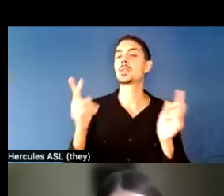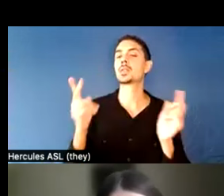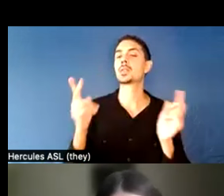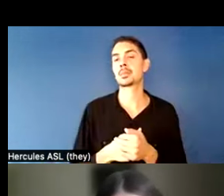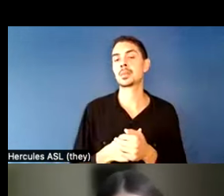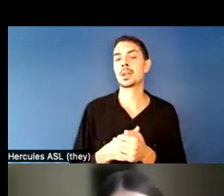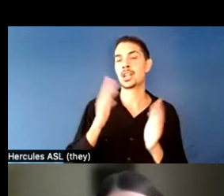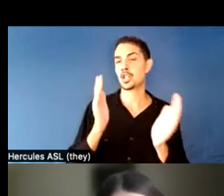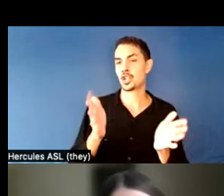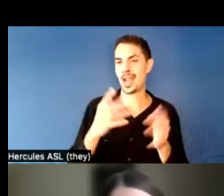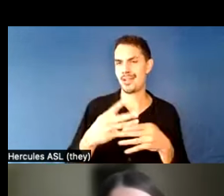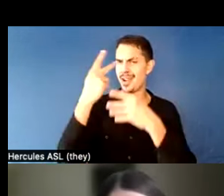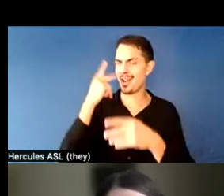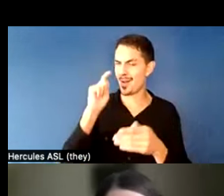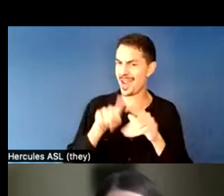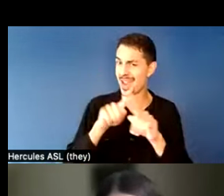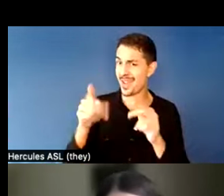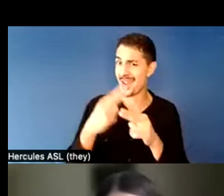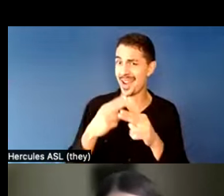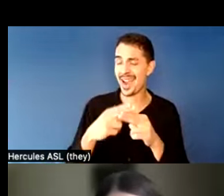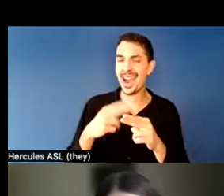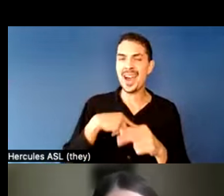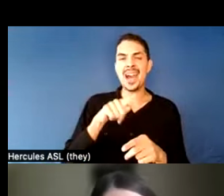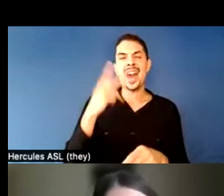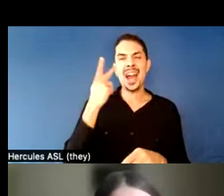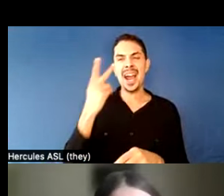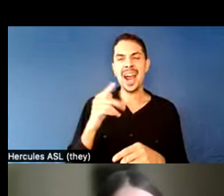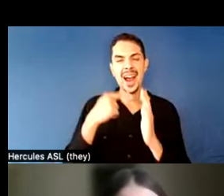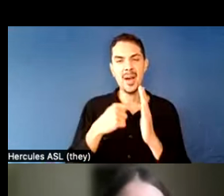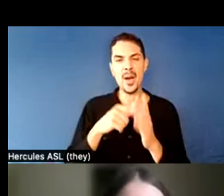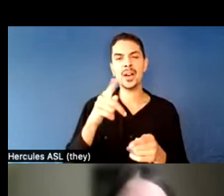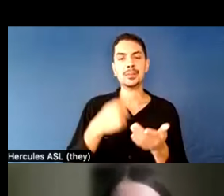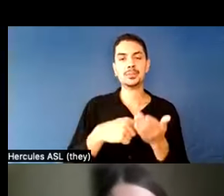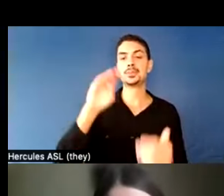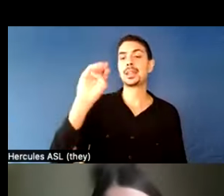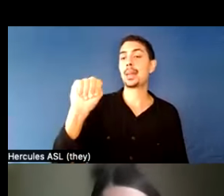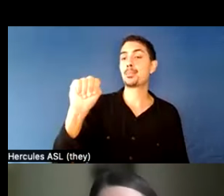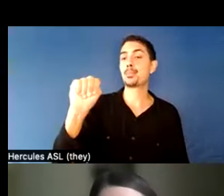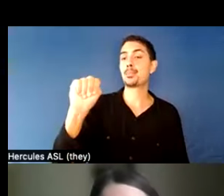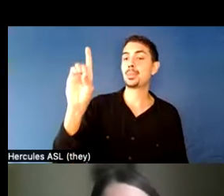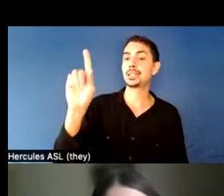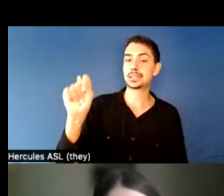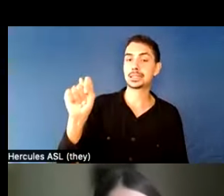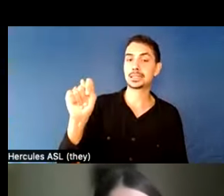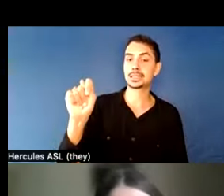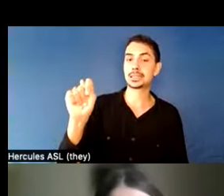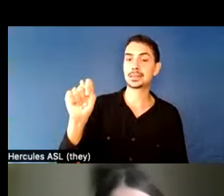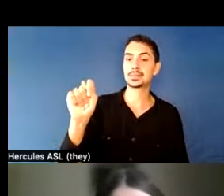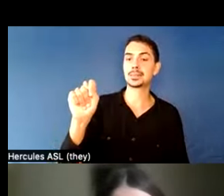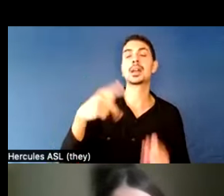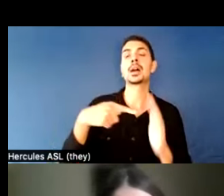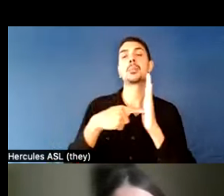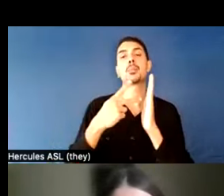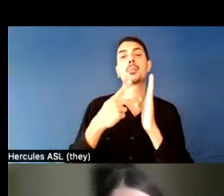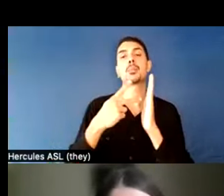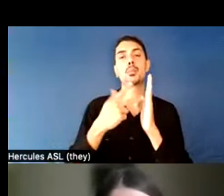in the chat, I was noticing a few different names that people are calling things. When you're talking about an MDT, often